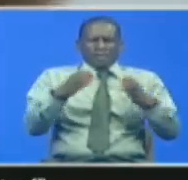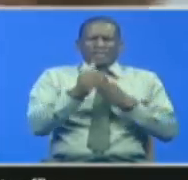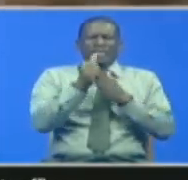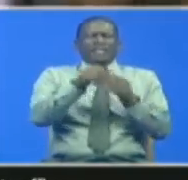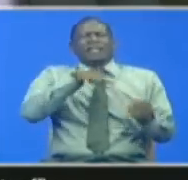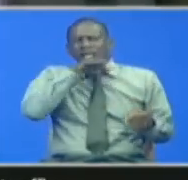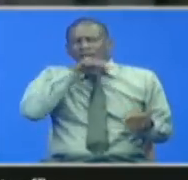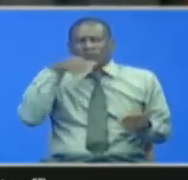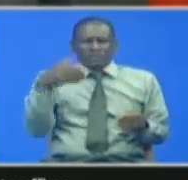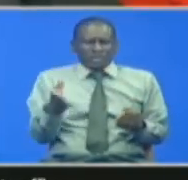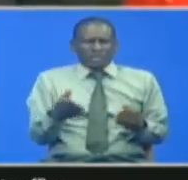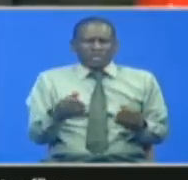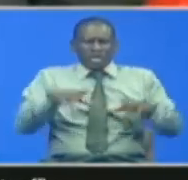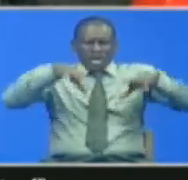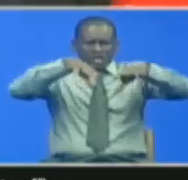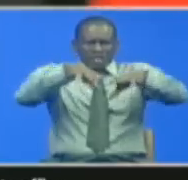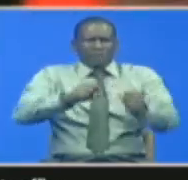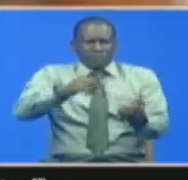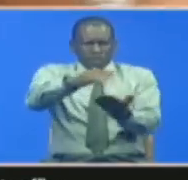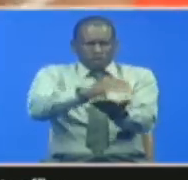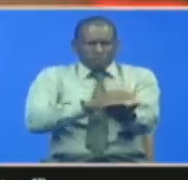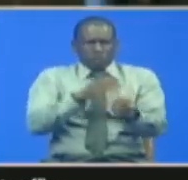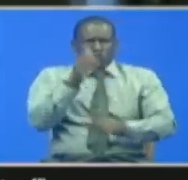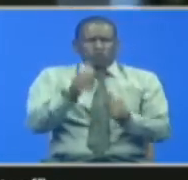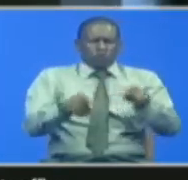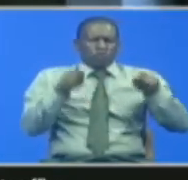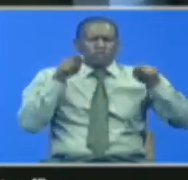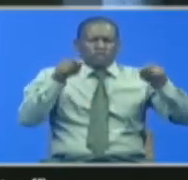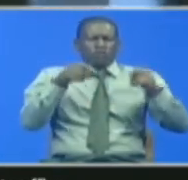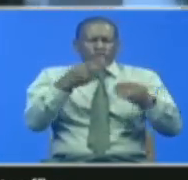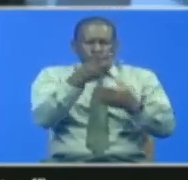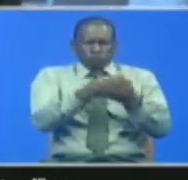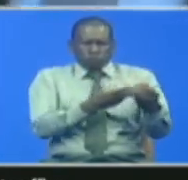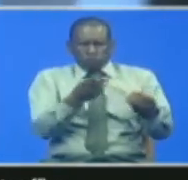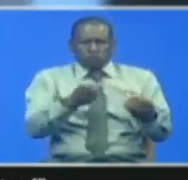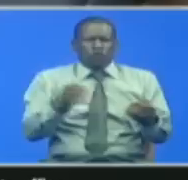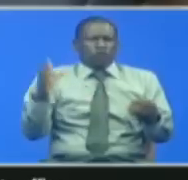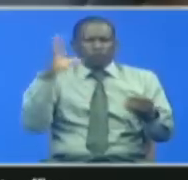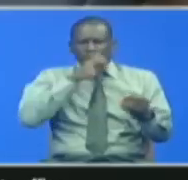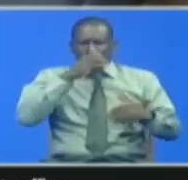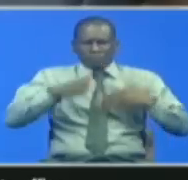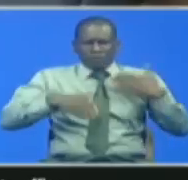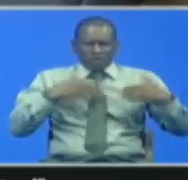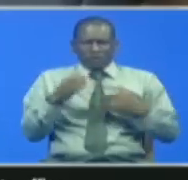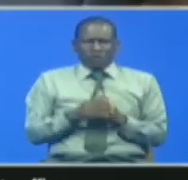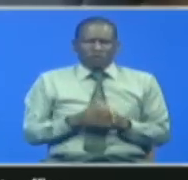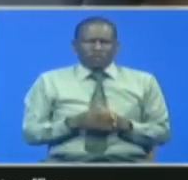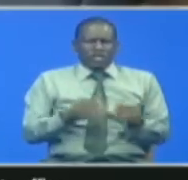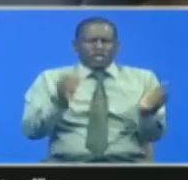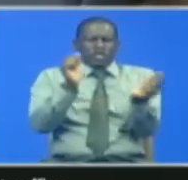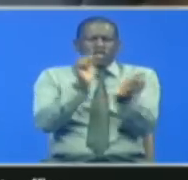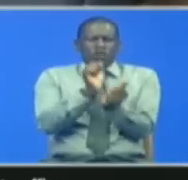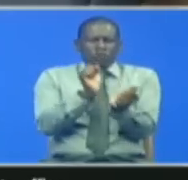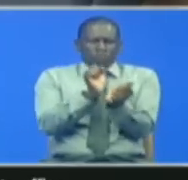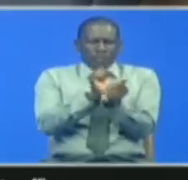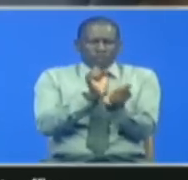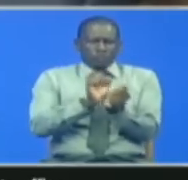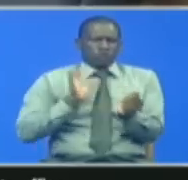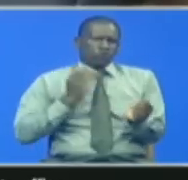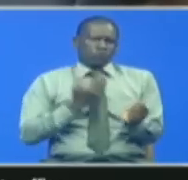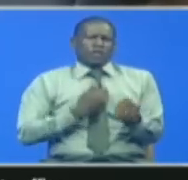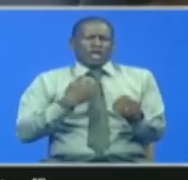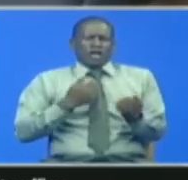Odinga adopted the report, which accuses the duo of gross misconduct. The disciplinary committee had occasion to